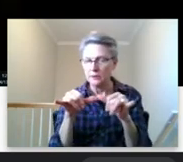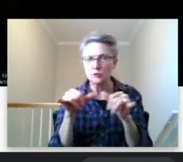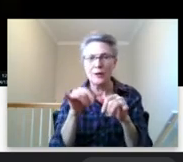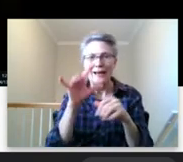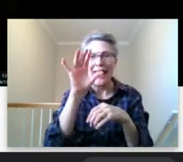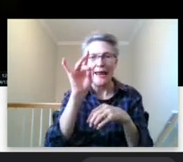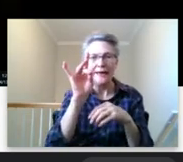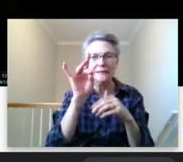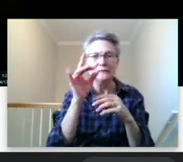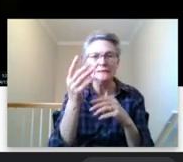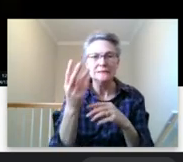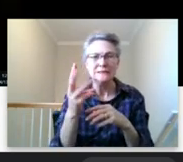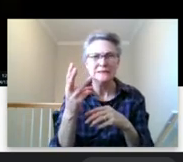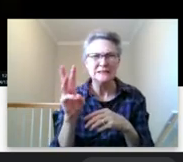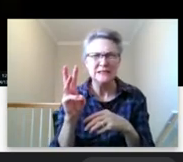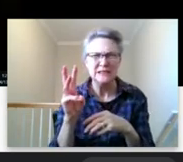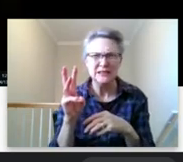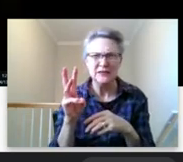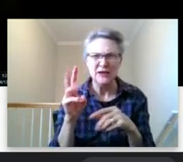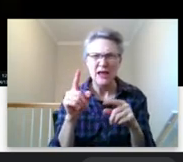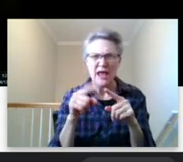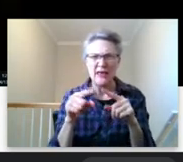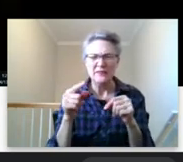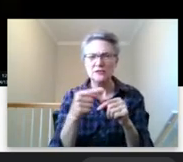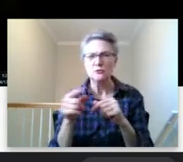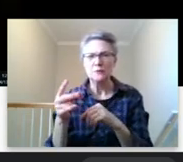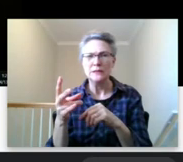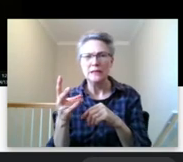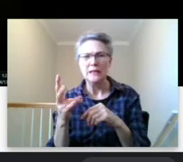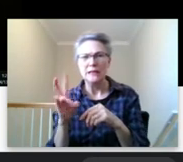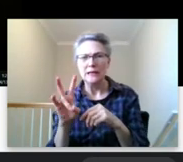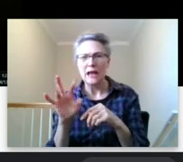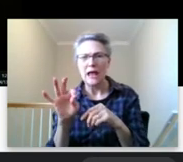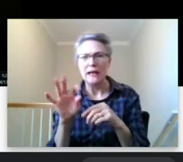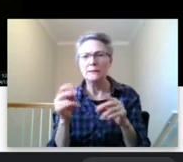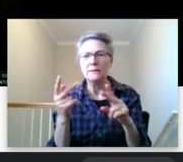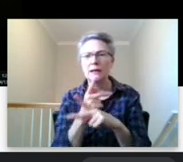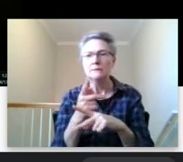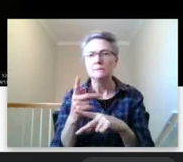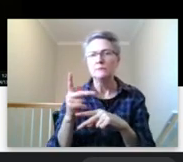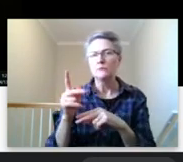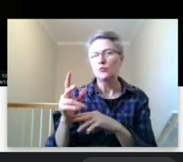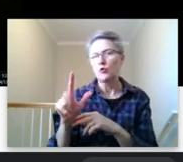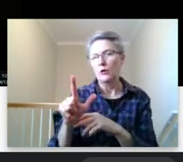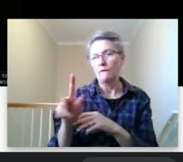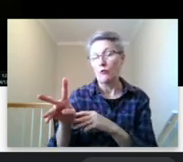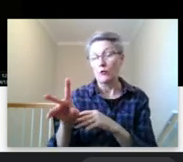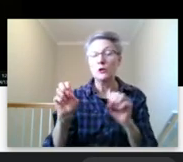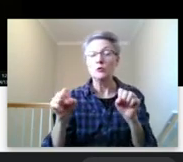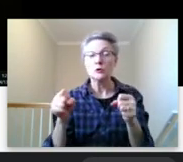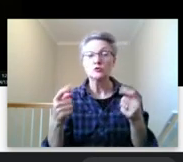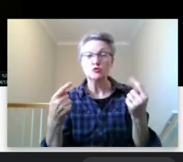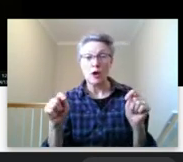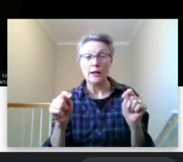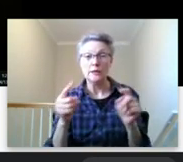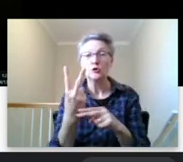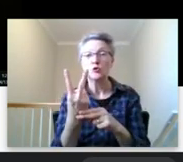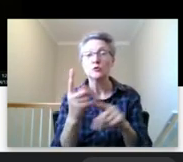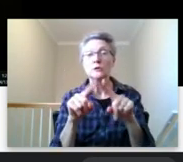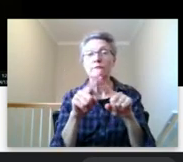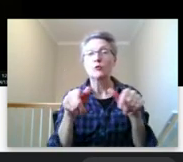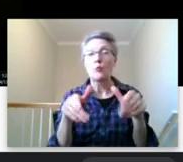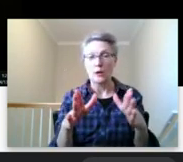8 and 16 for this rectangle. This one would be 9 by 24. So you could tackle that problem in 2 different